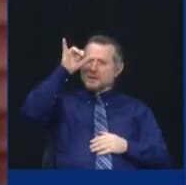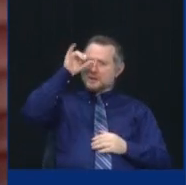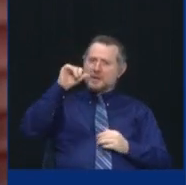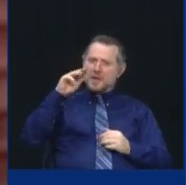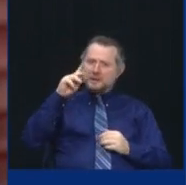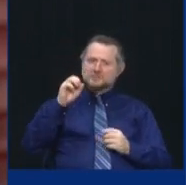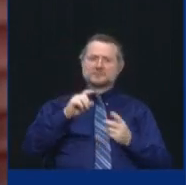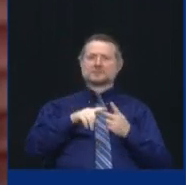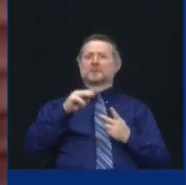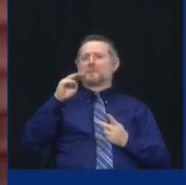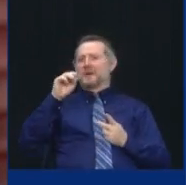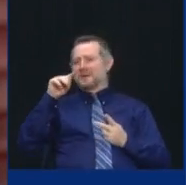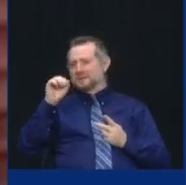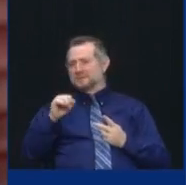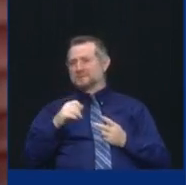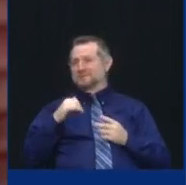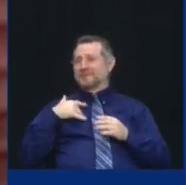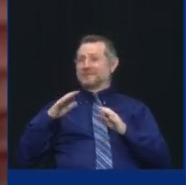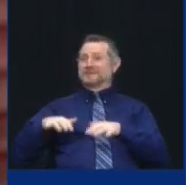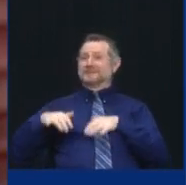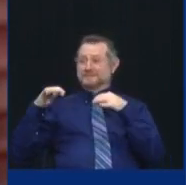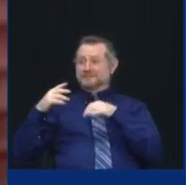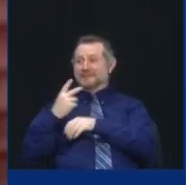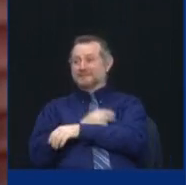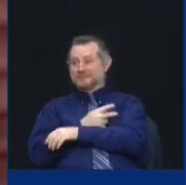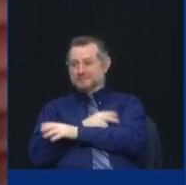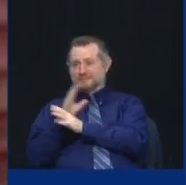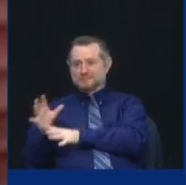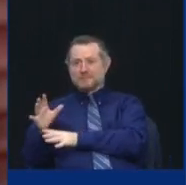the vaccinated sections up at the top of the upper deck.